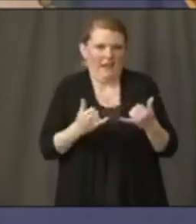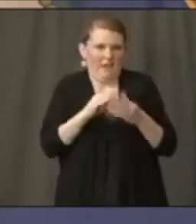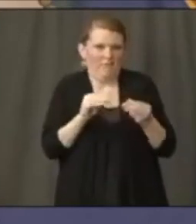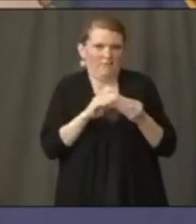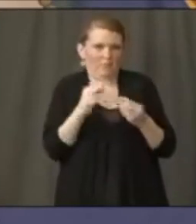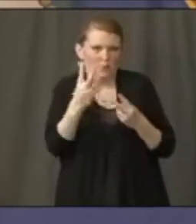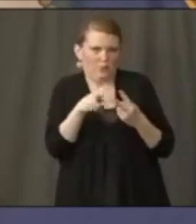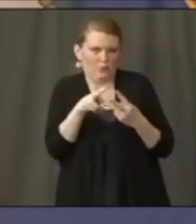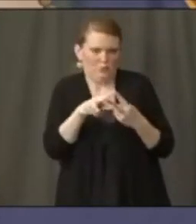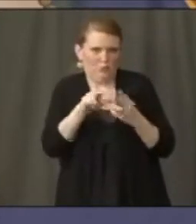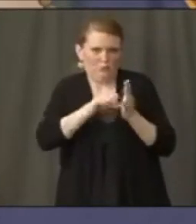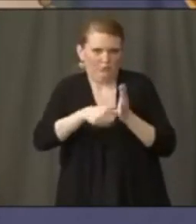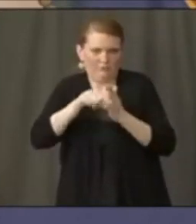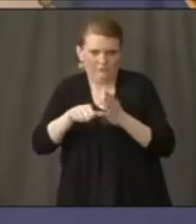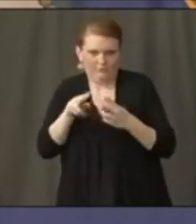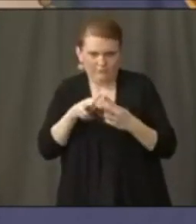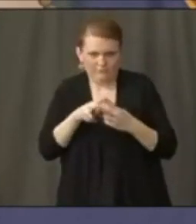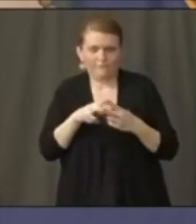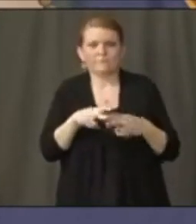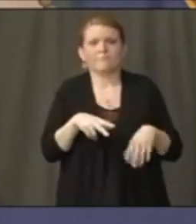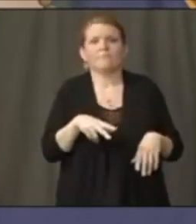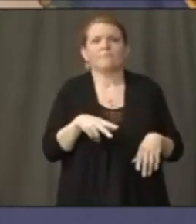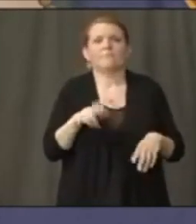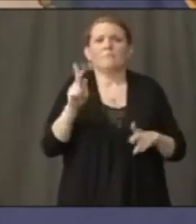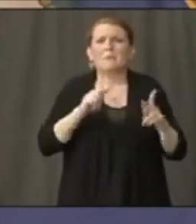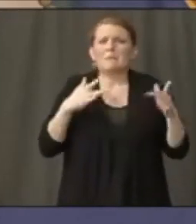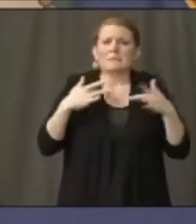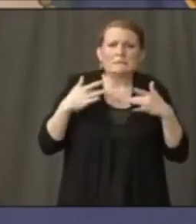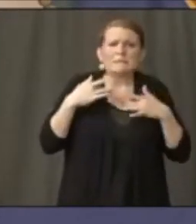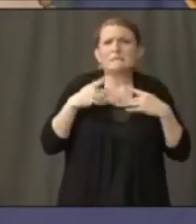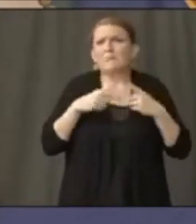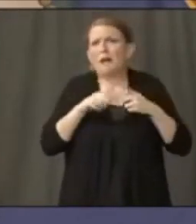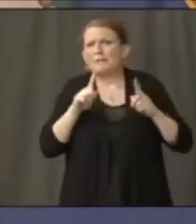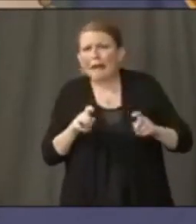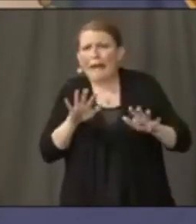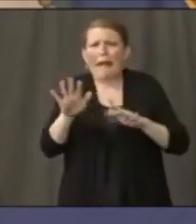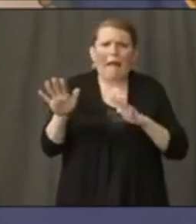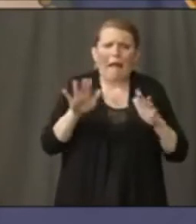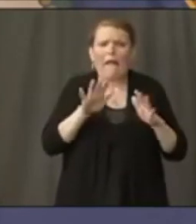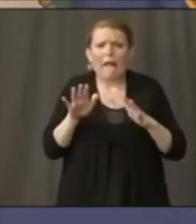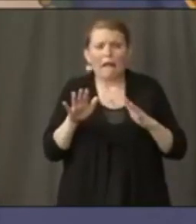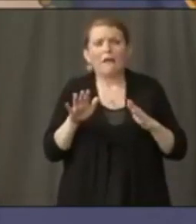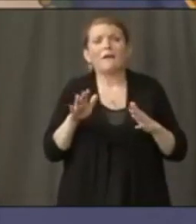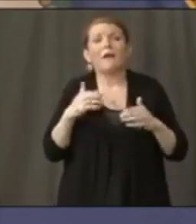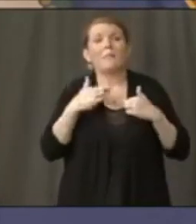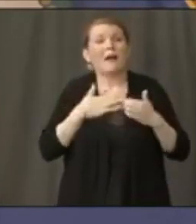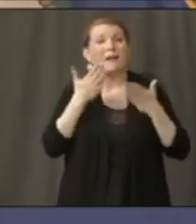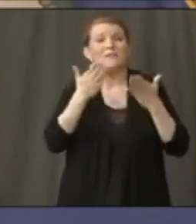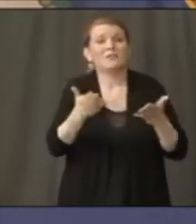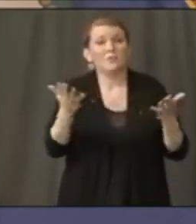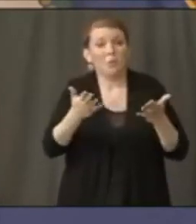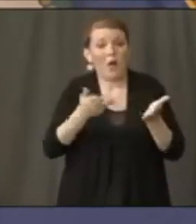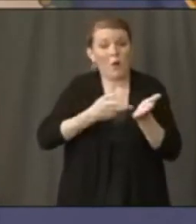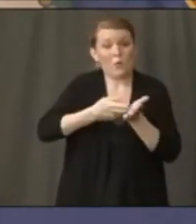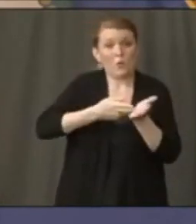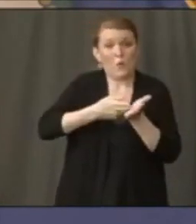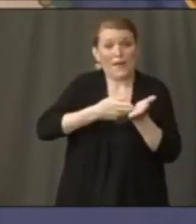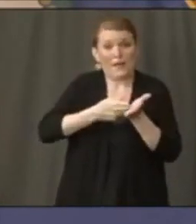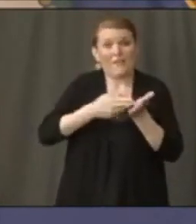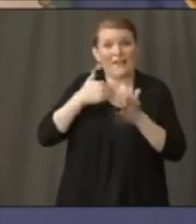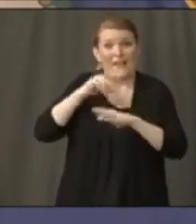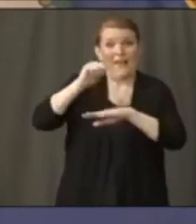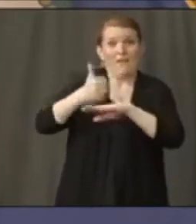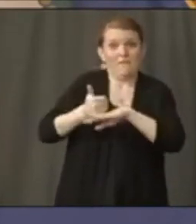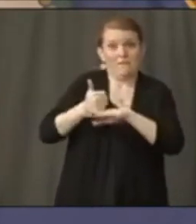Go to the drive-through test in New Haven. You can get an appointment anytime you want to. We have a lot of testing capacity there. It's a good thing to